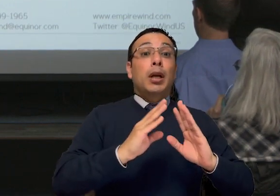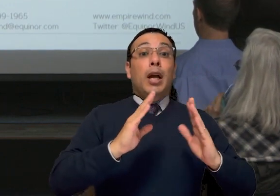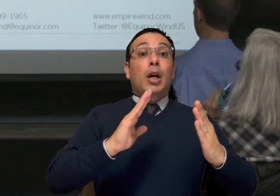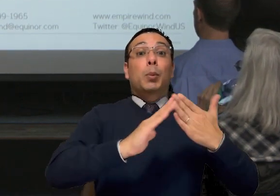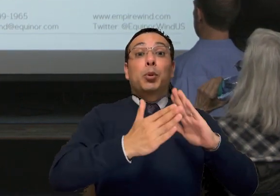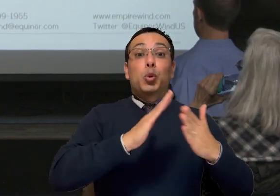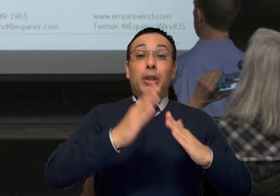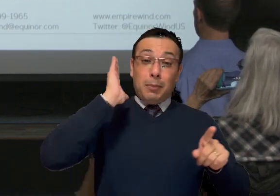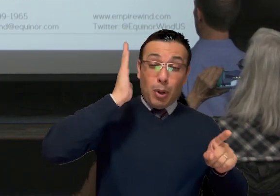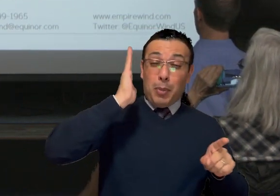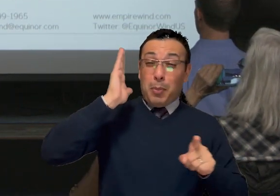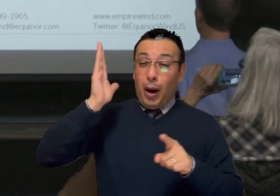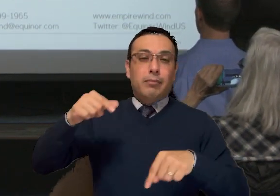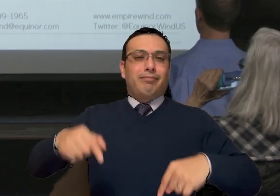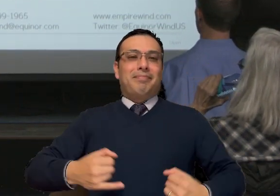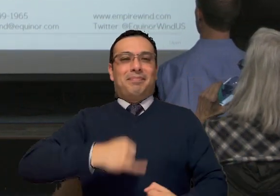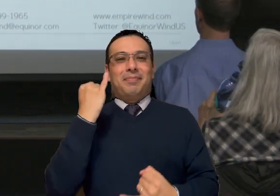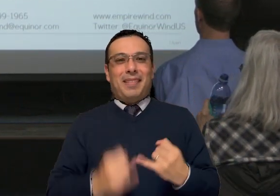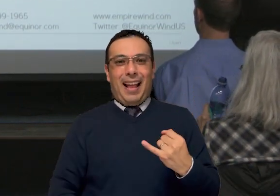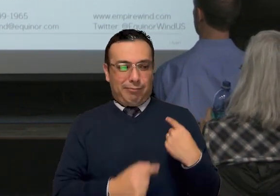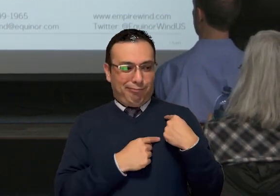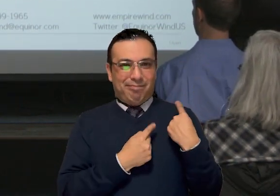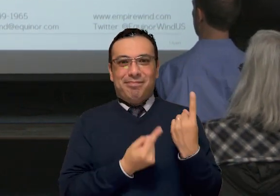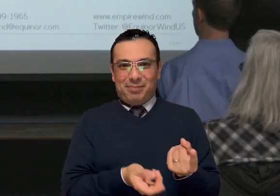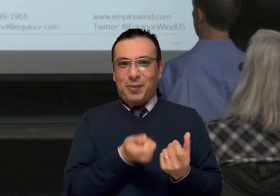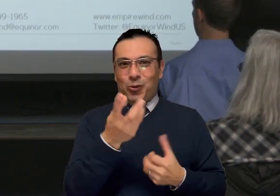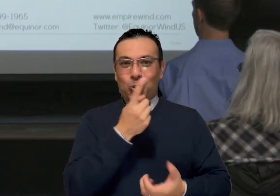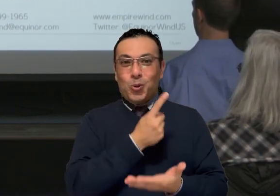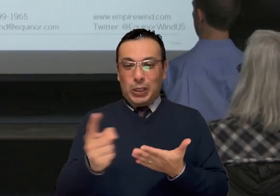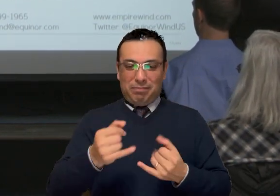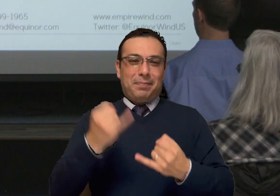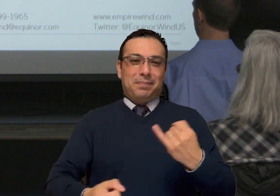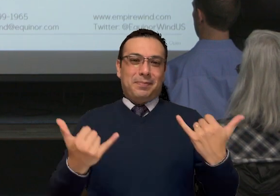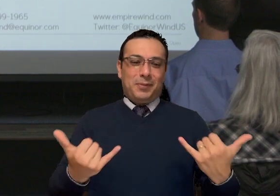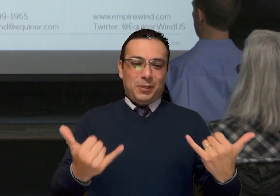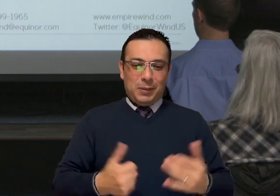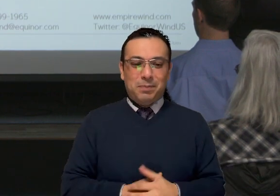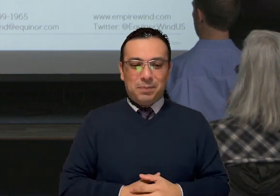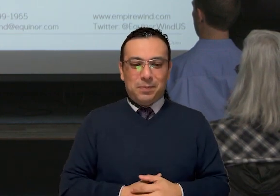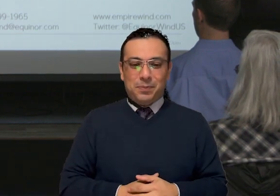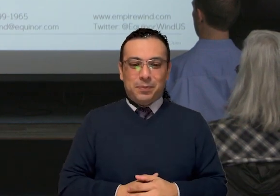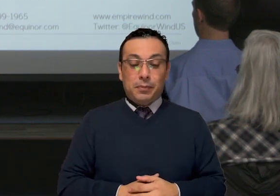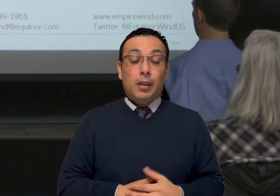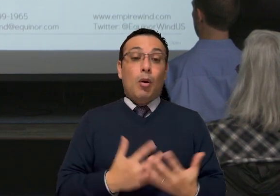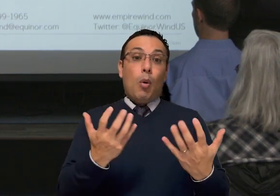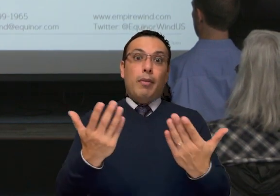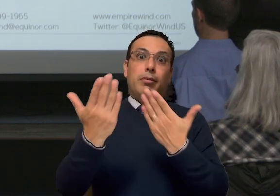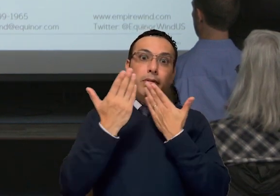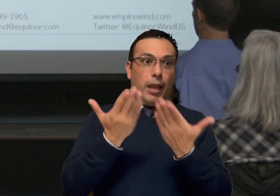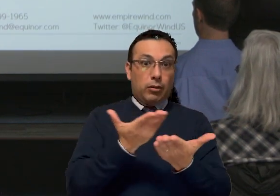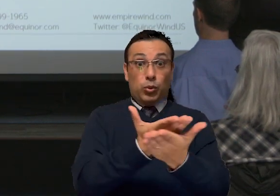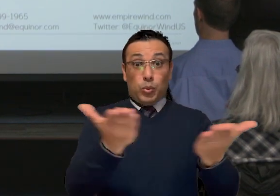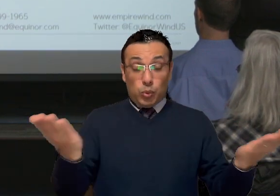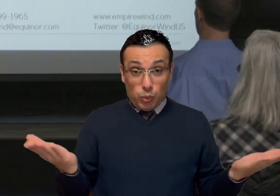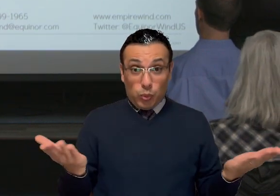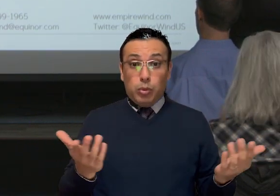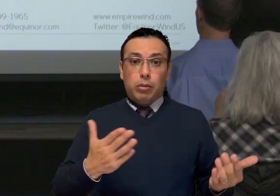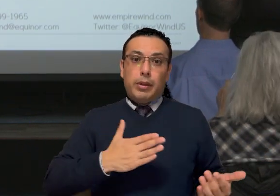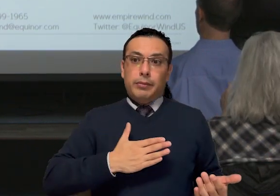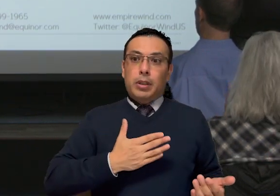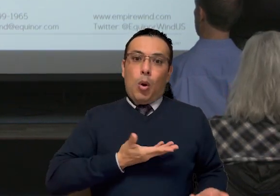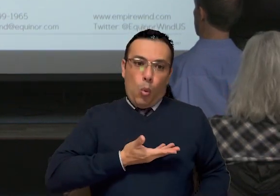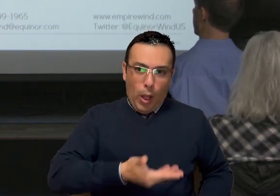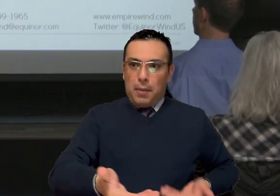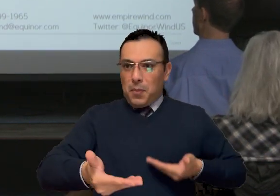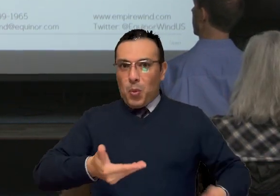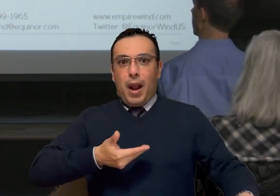weeks. So I do want to thank everyone again for welcoming us to the community and for coming out tonight.